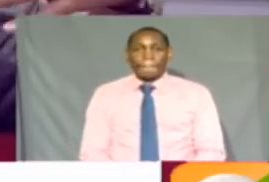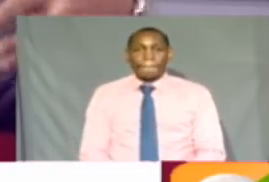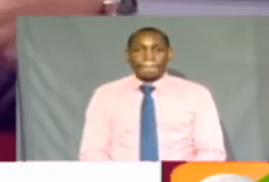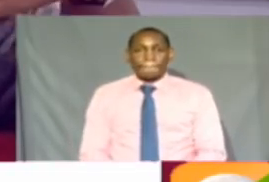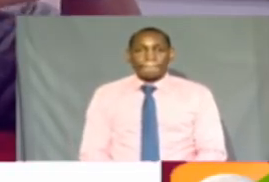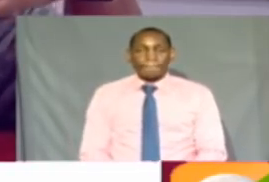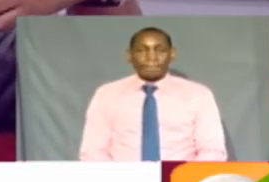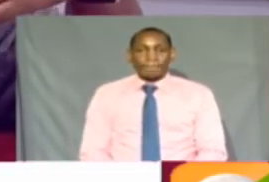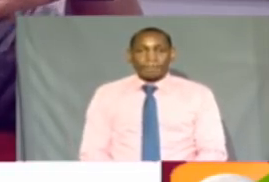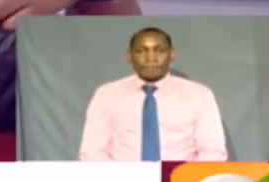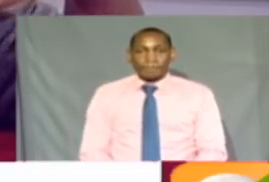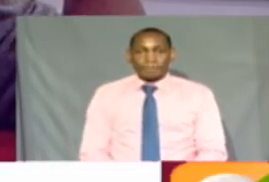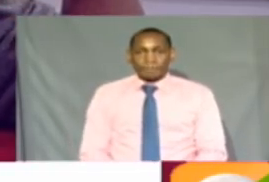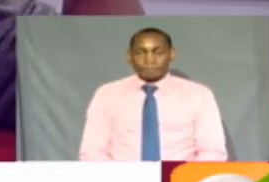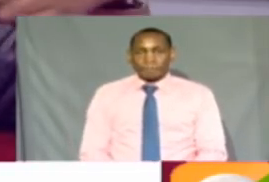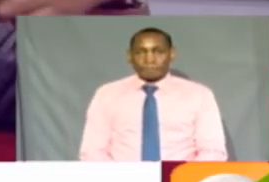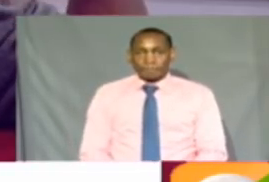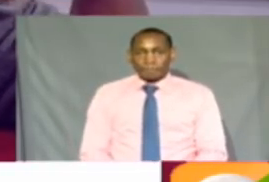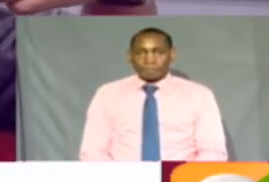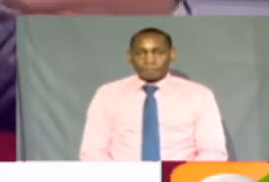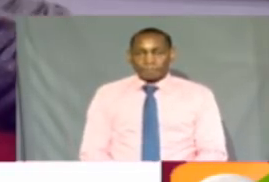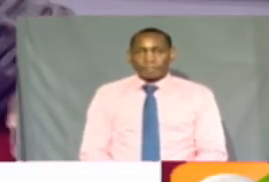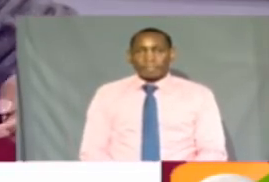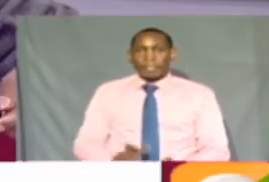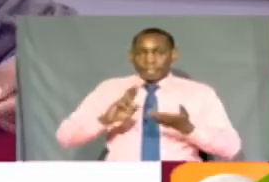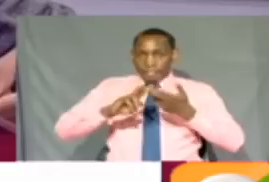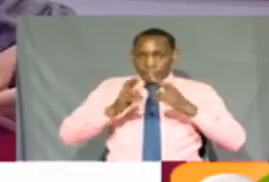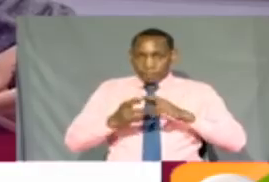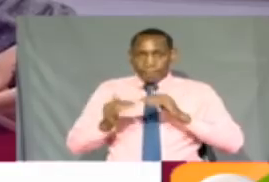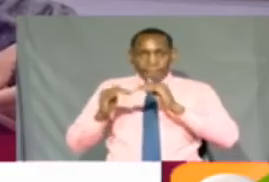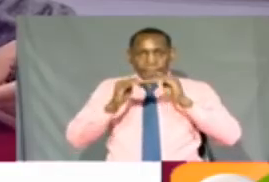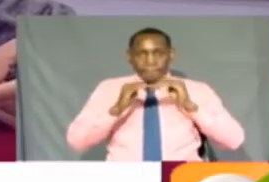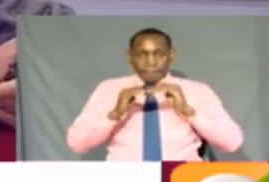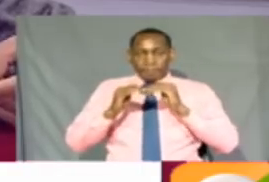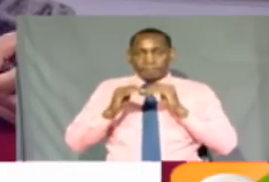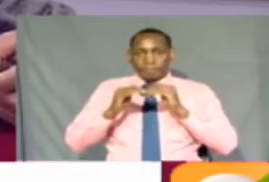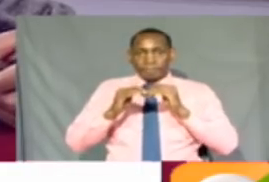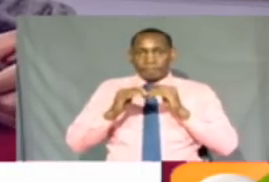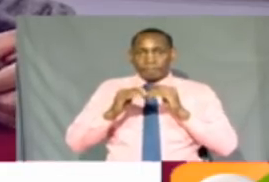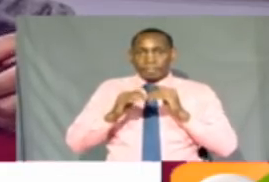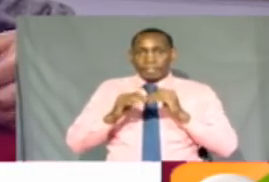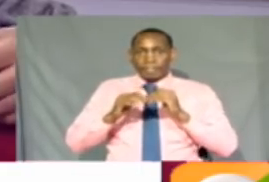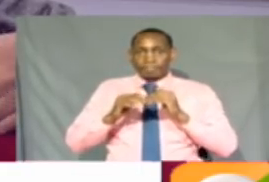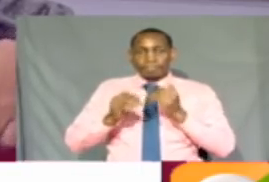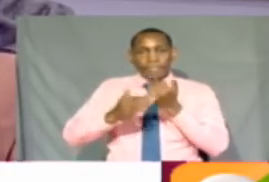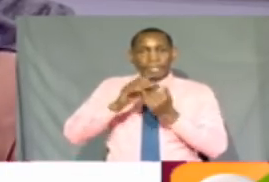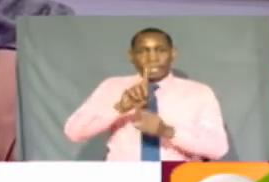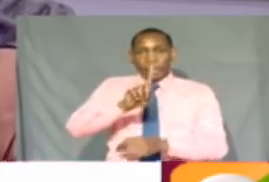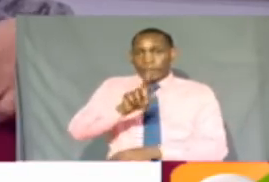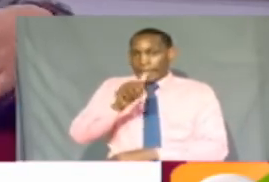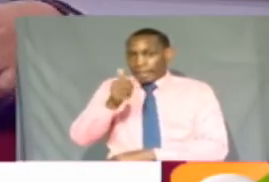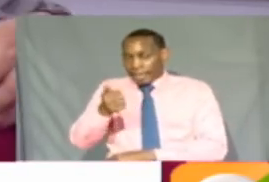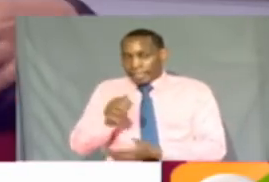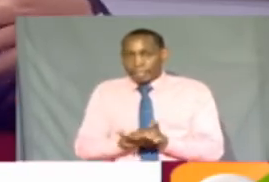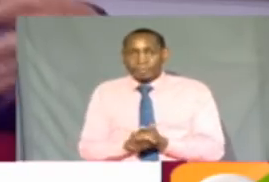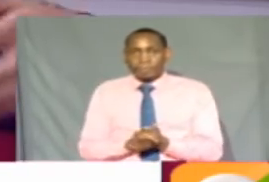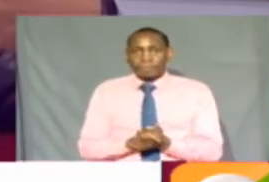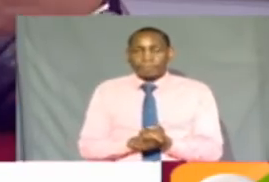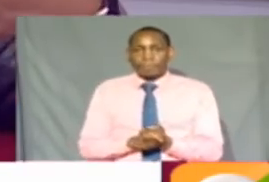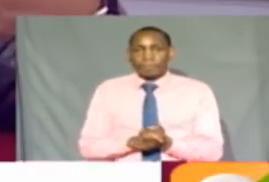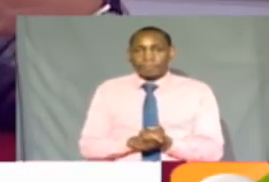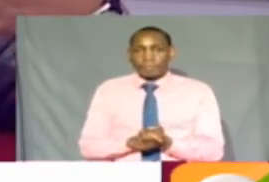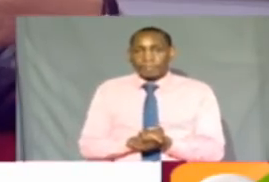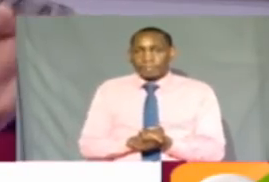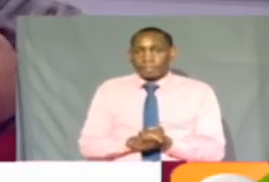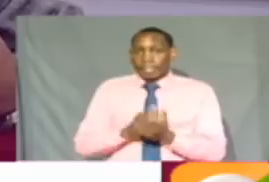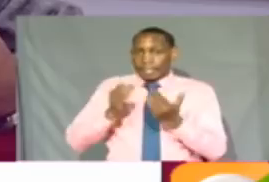my basic principles for relationships is be fair and be kind to each other. are you kind to this man if you're seeing that he's